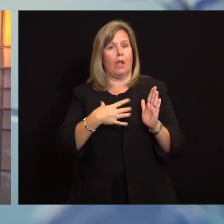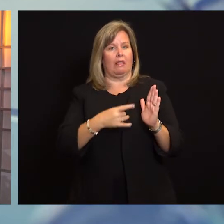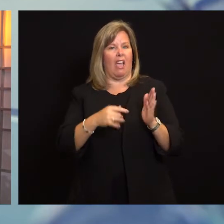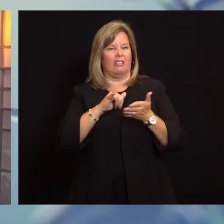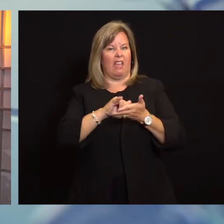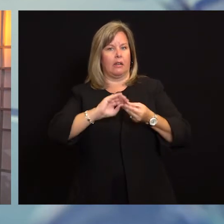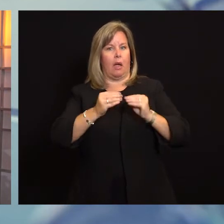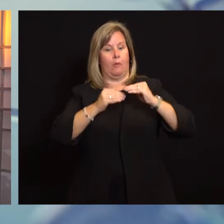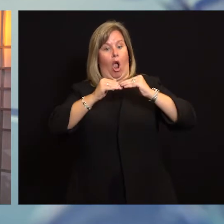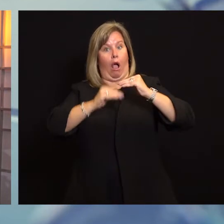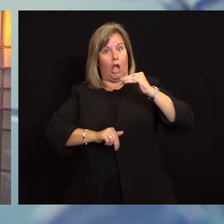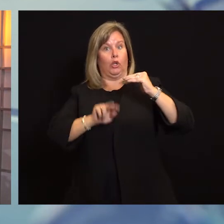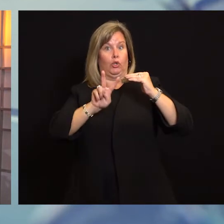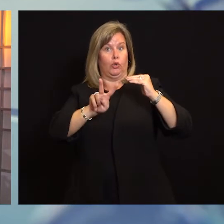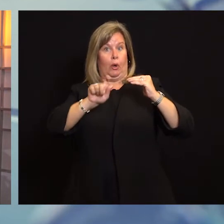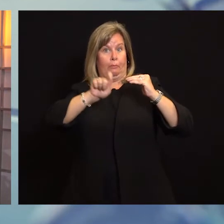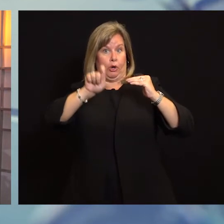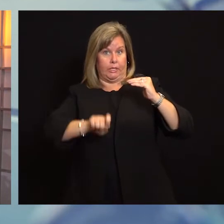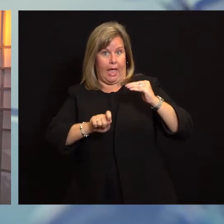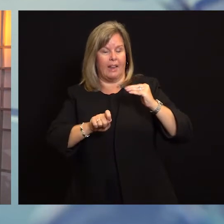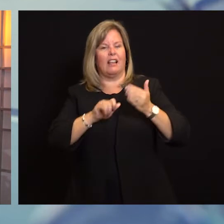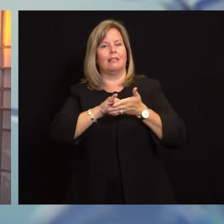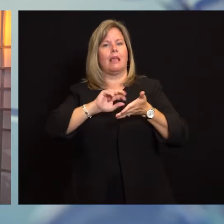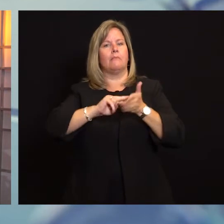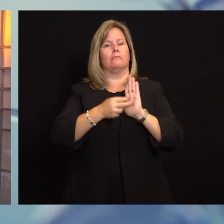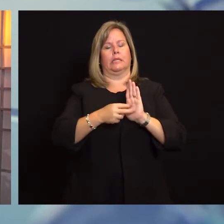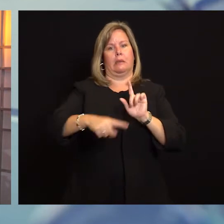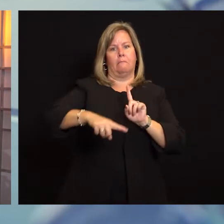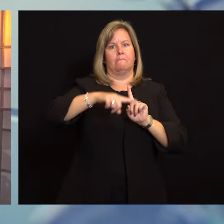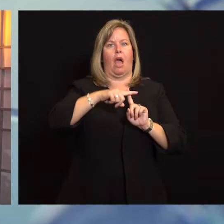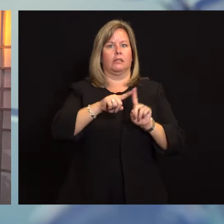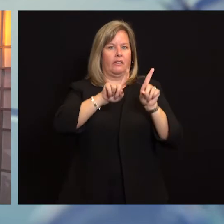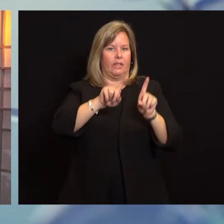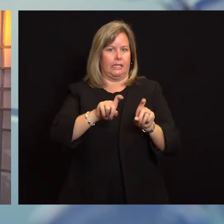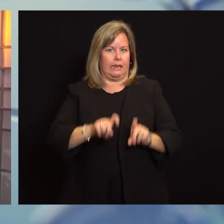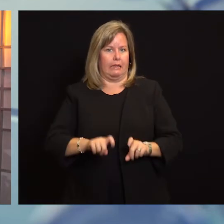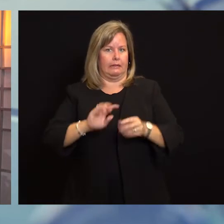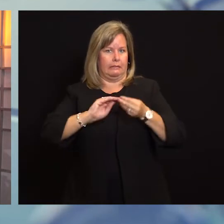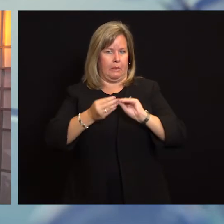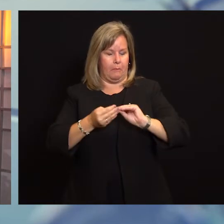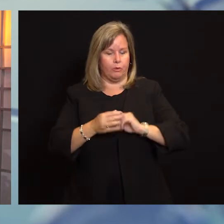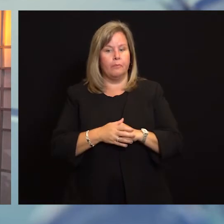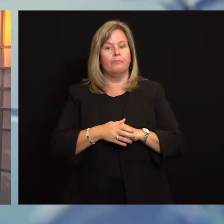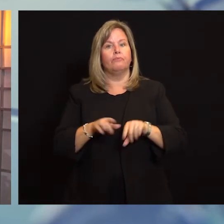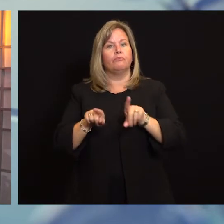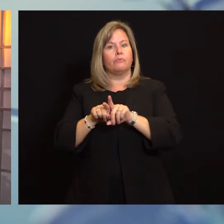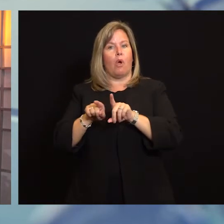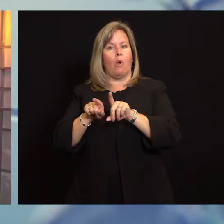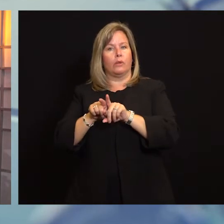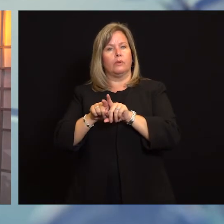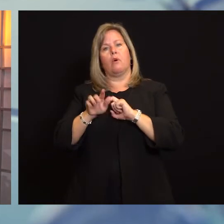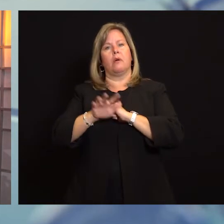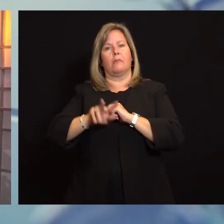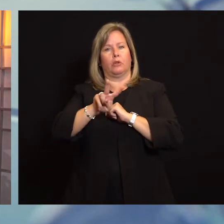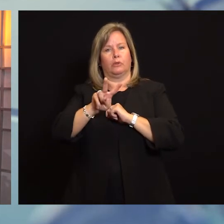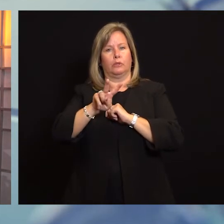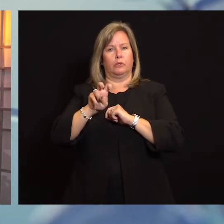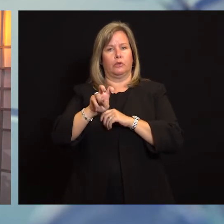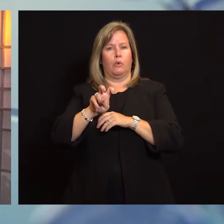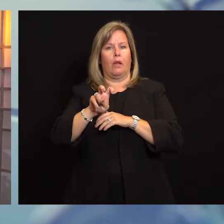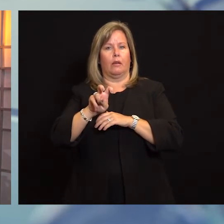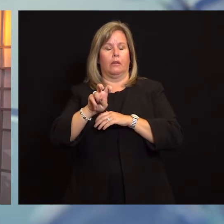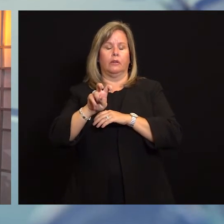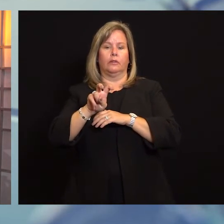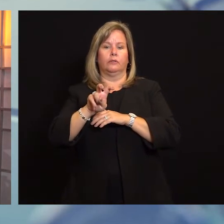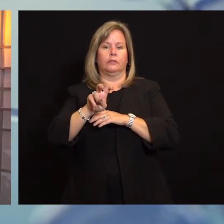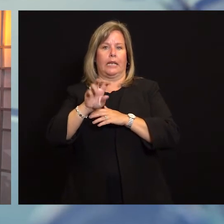2%. And we're seeing about 40 to 50 new cases diagnosed every day, which is a little bit higher than the number I reported